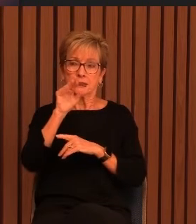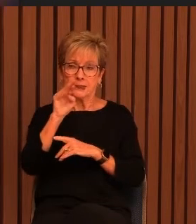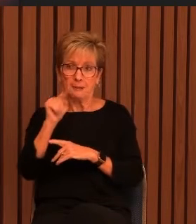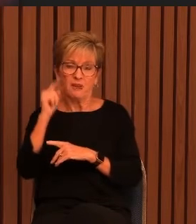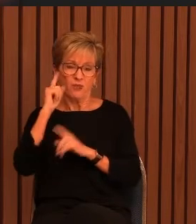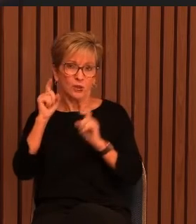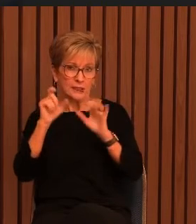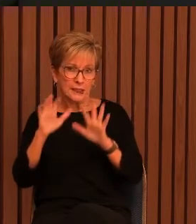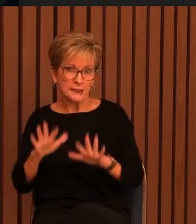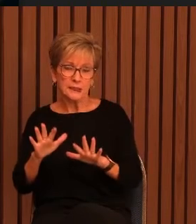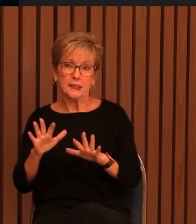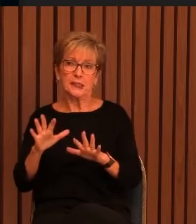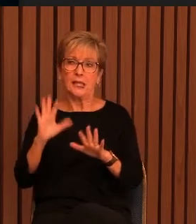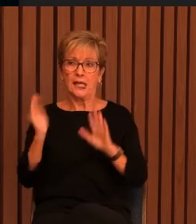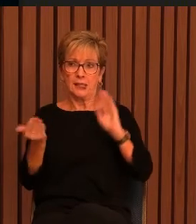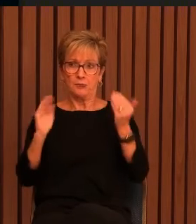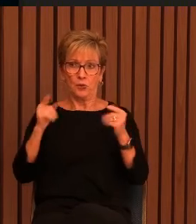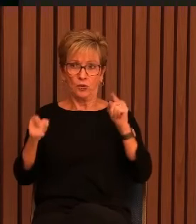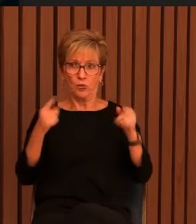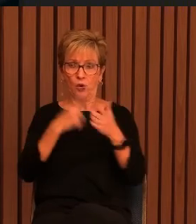saw happening on display here.